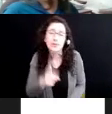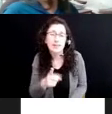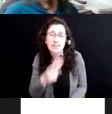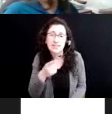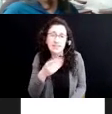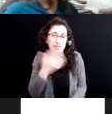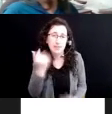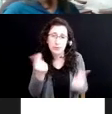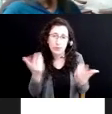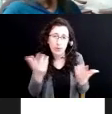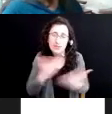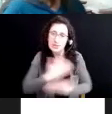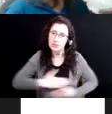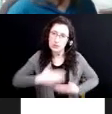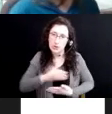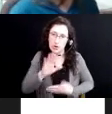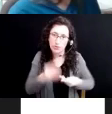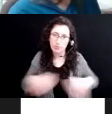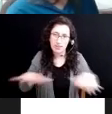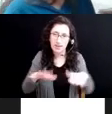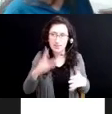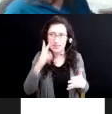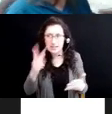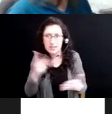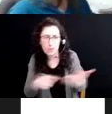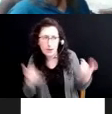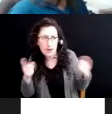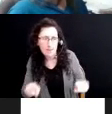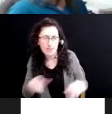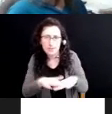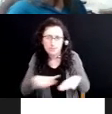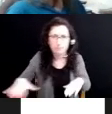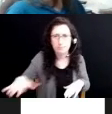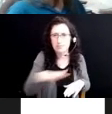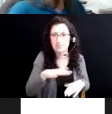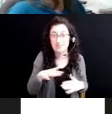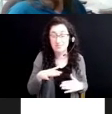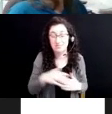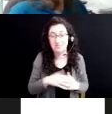your property. See what comes to your property. You will be,